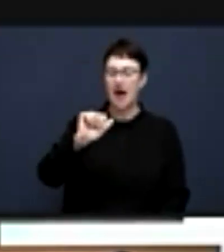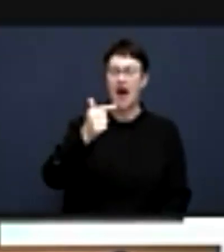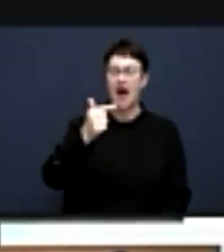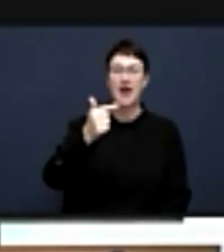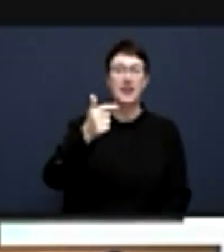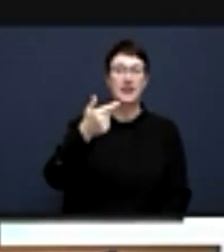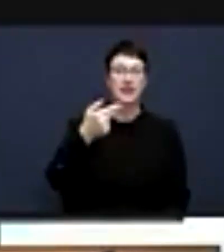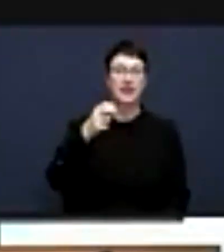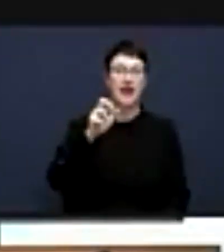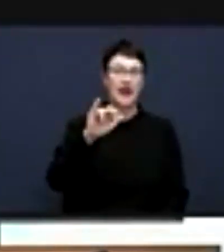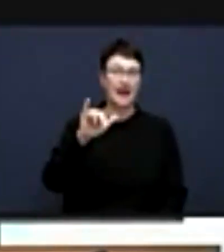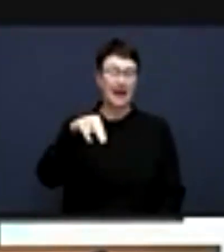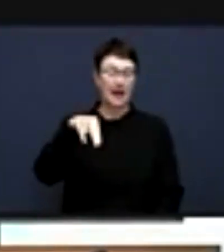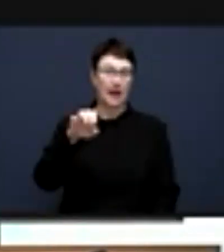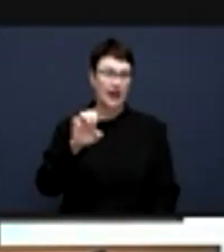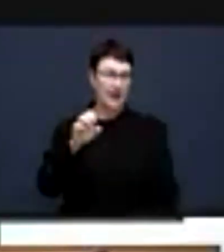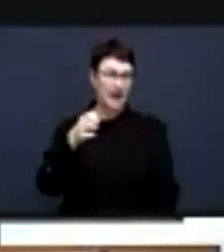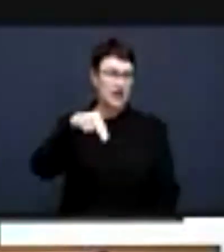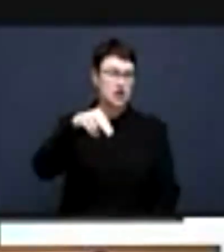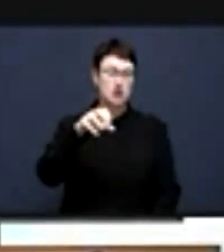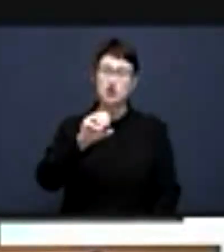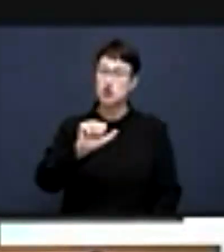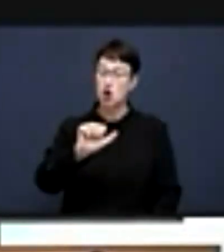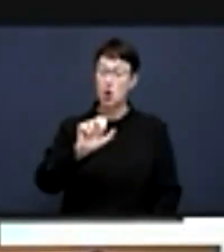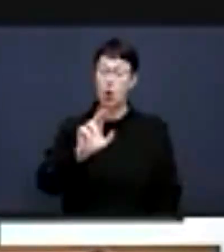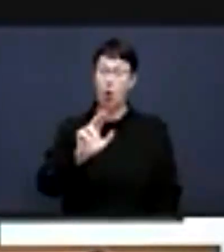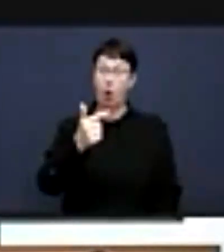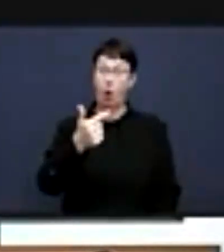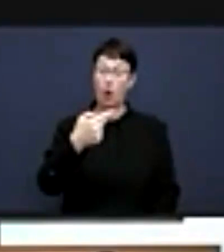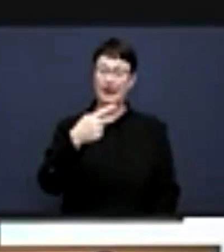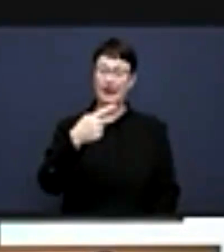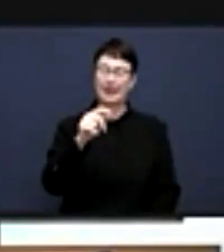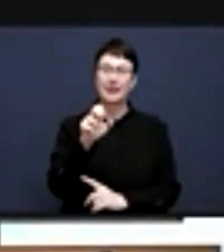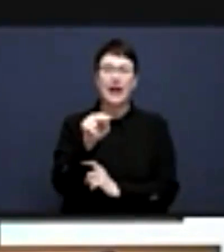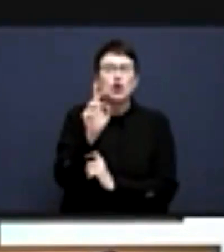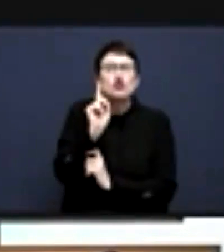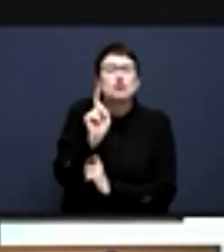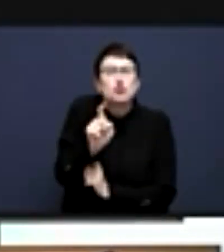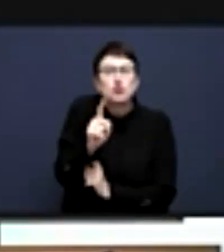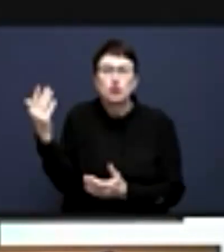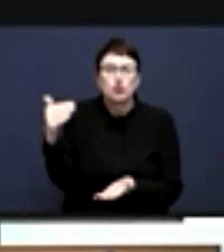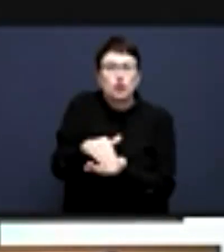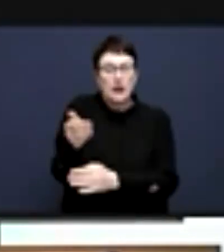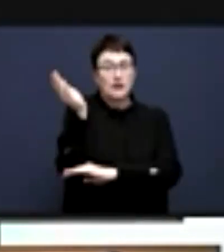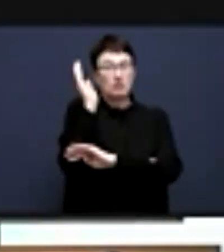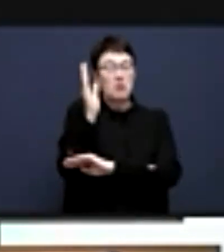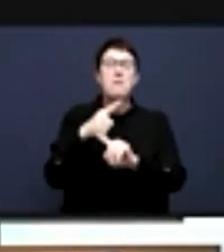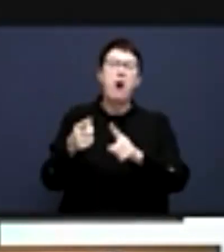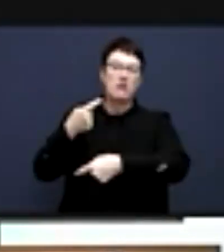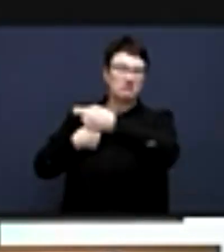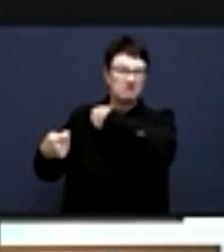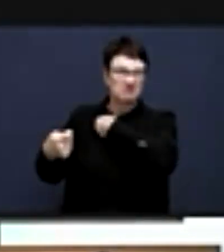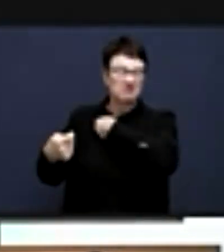institutions that one of our members has organized, and she will join us for the afternoon. So basically, we swap